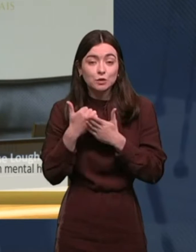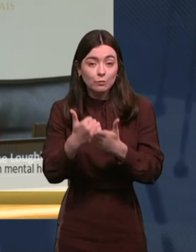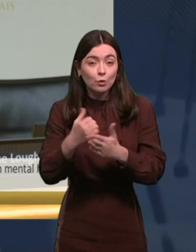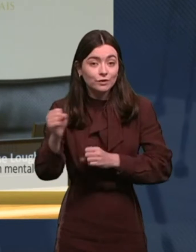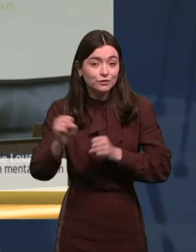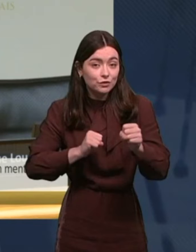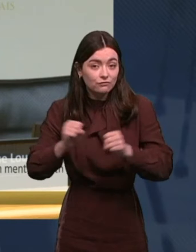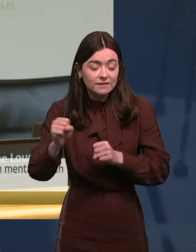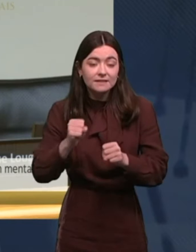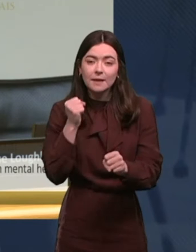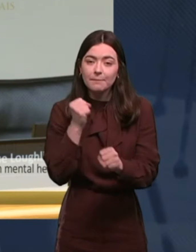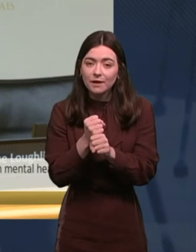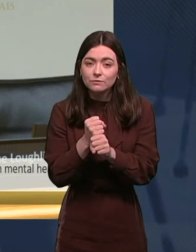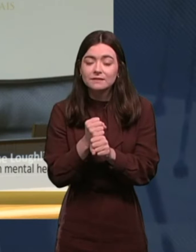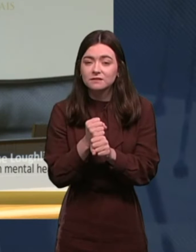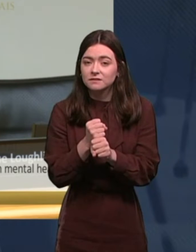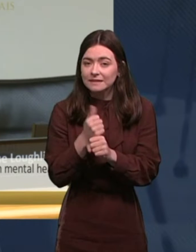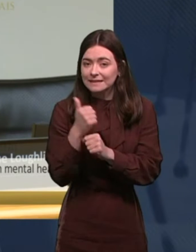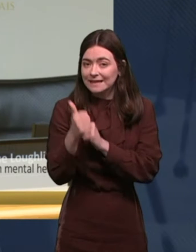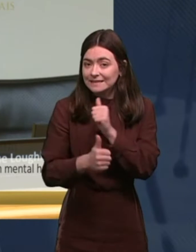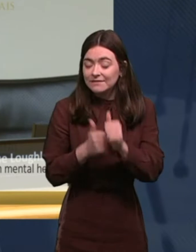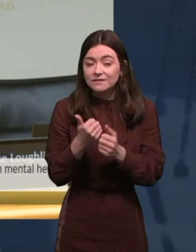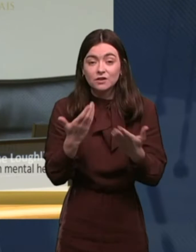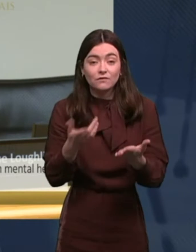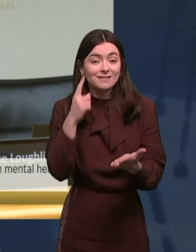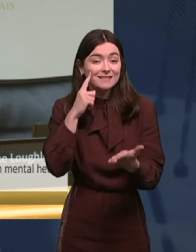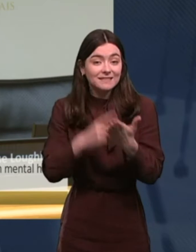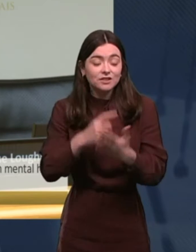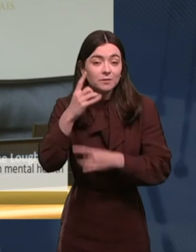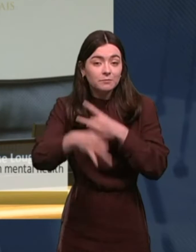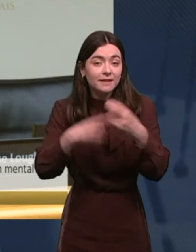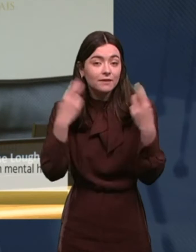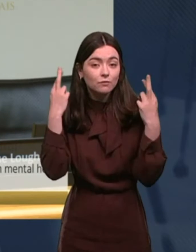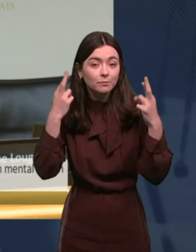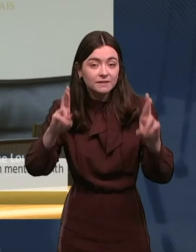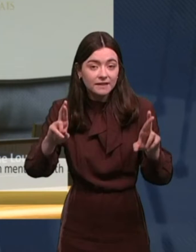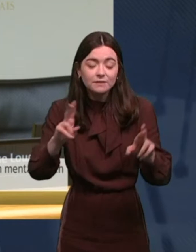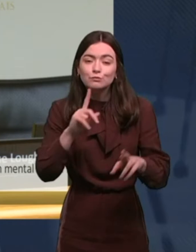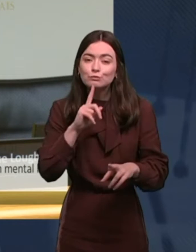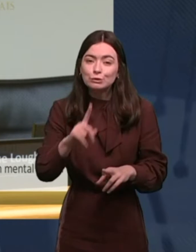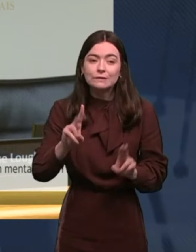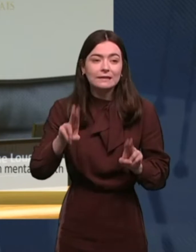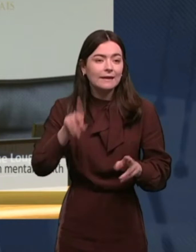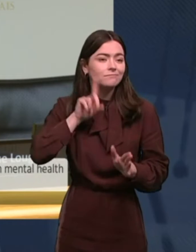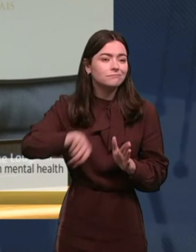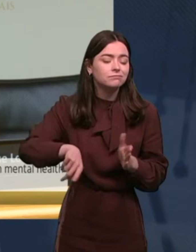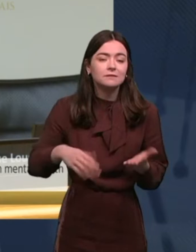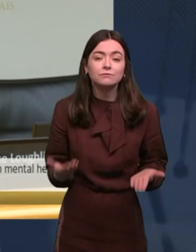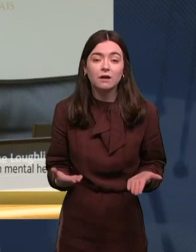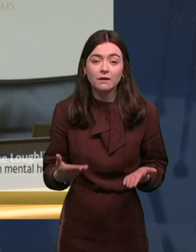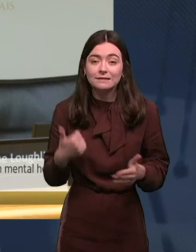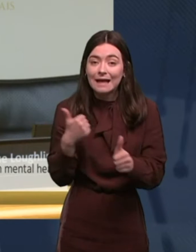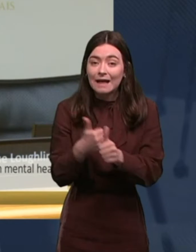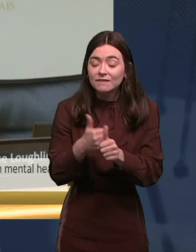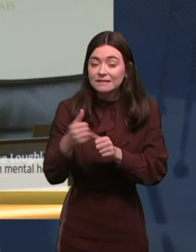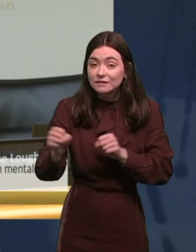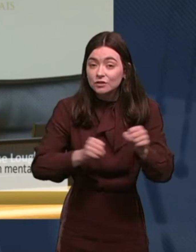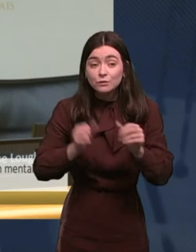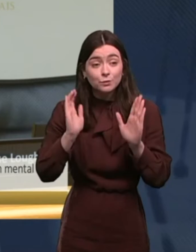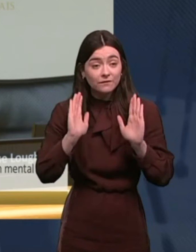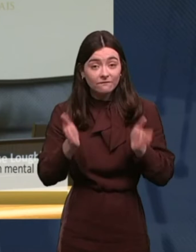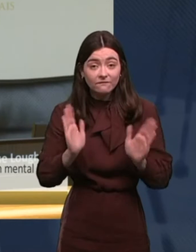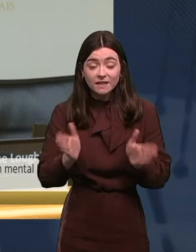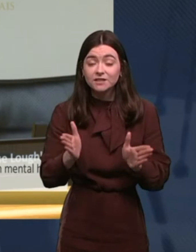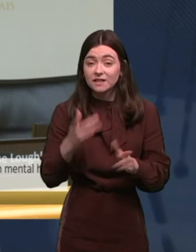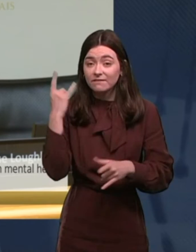the activities of a decision-making representative. They could disregard advocacy services, and we've had that experience